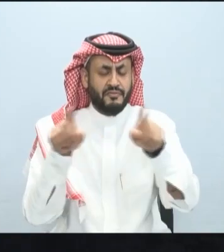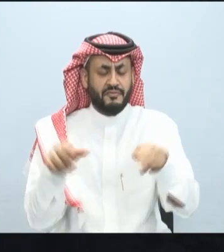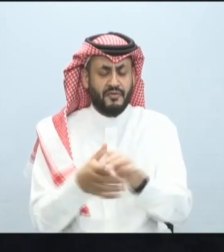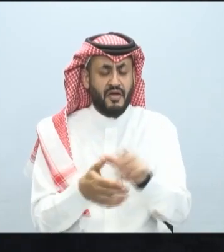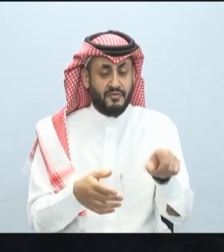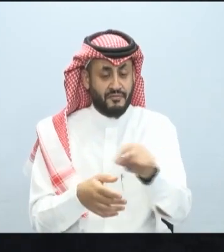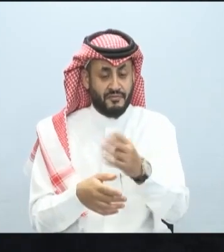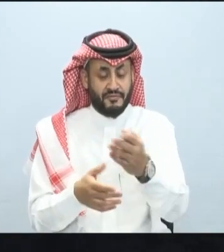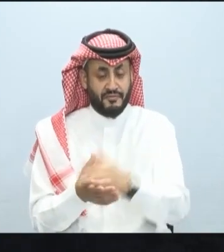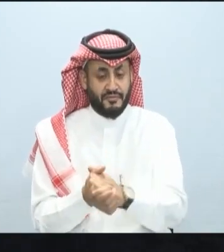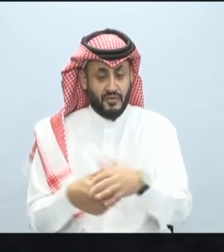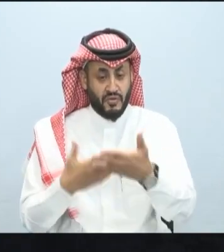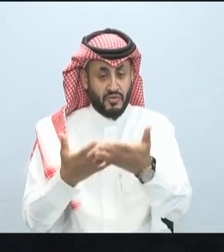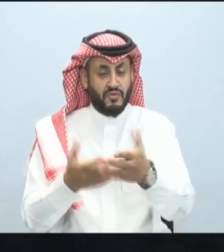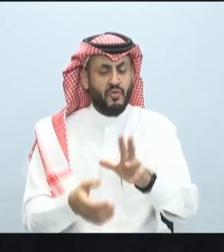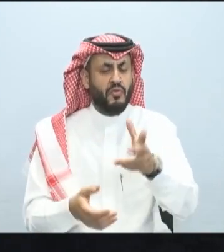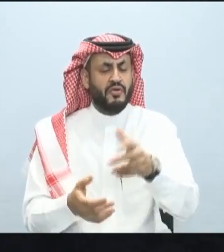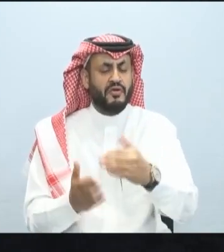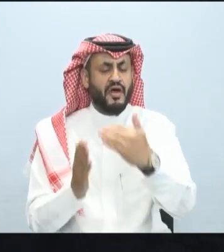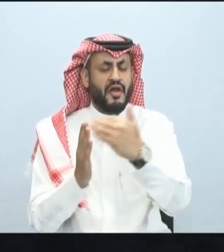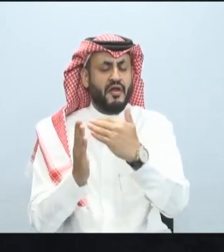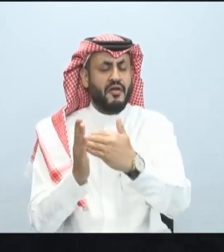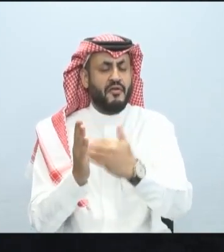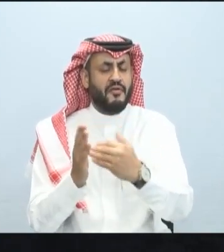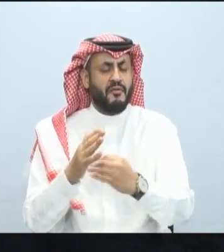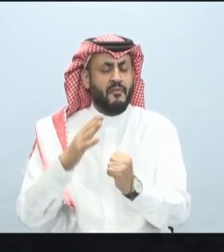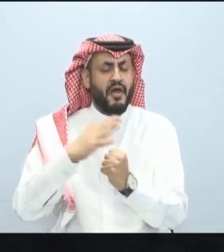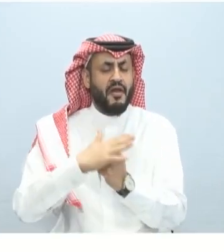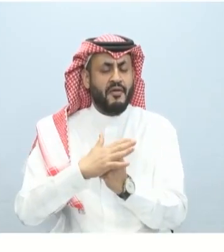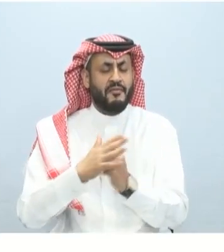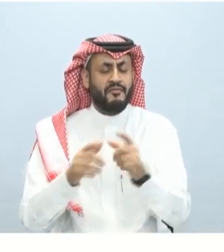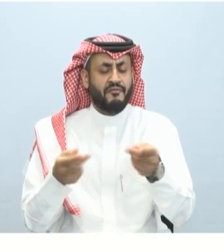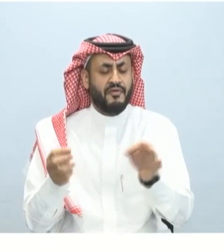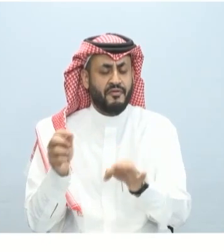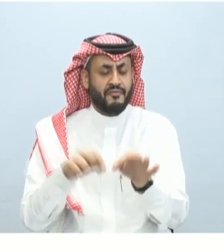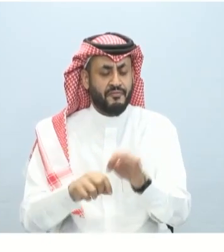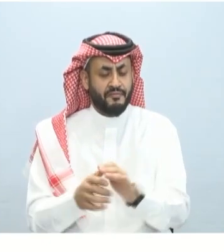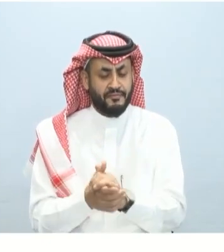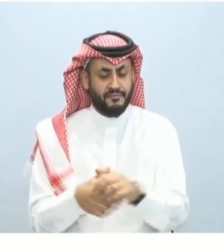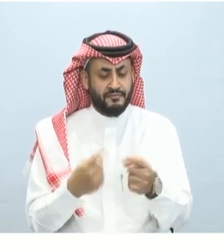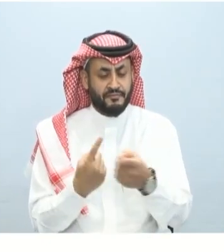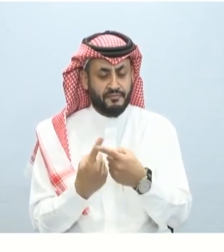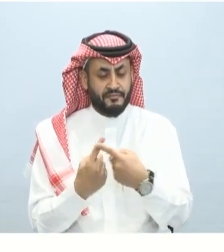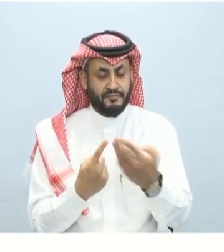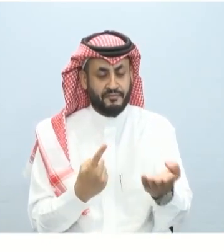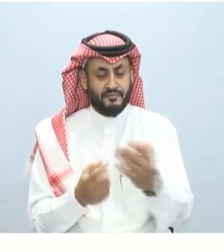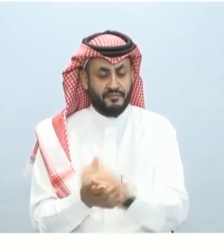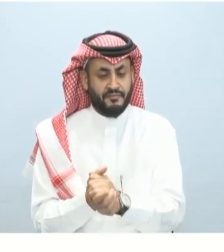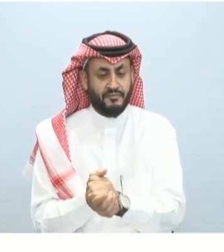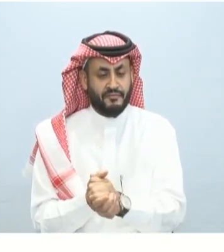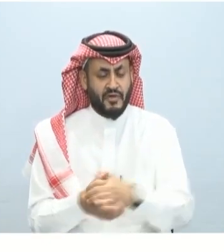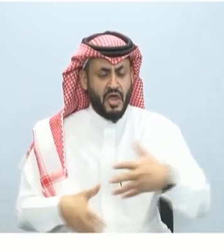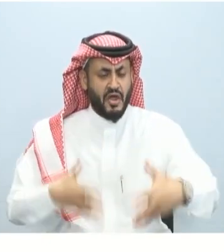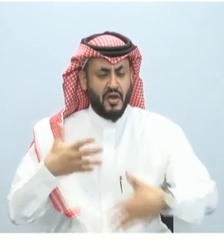an example here to show you what are the basic parts of the formula. We're going to see. Now, first of all, emotional